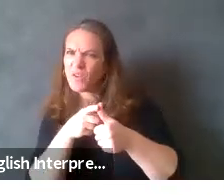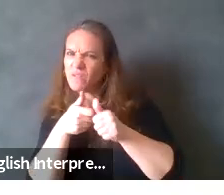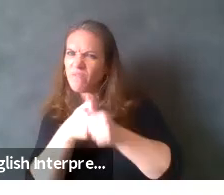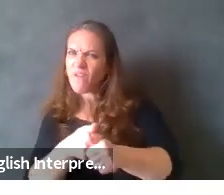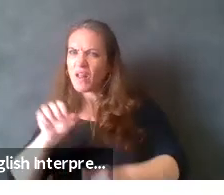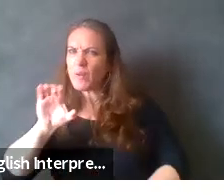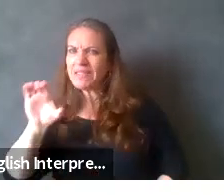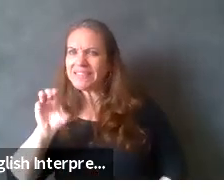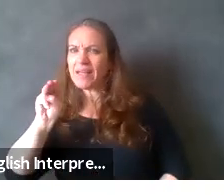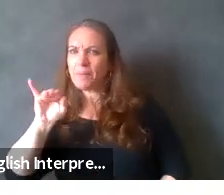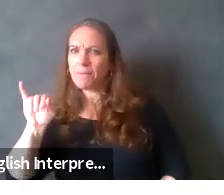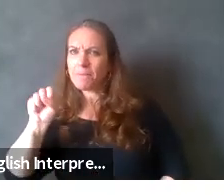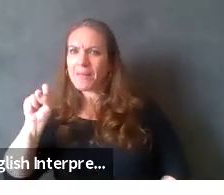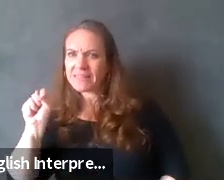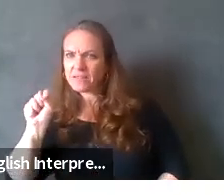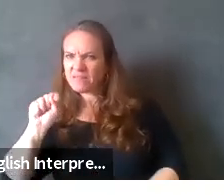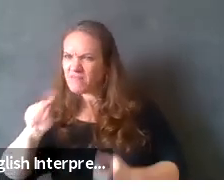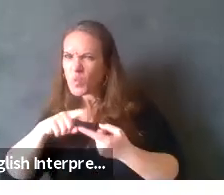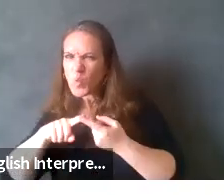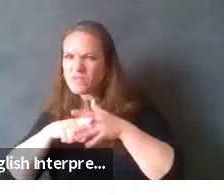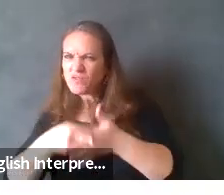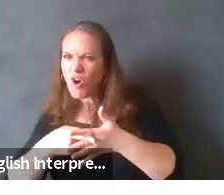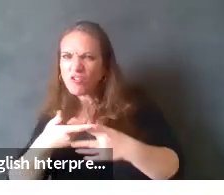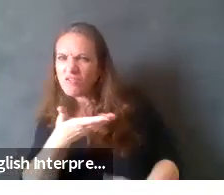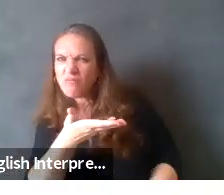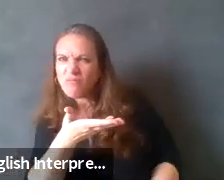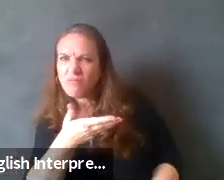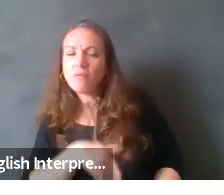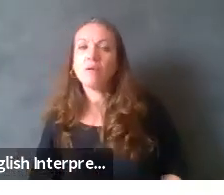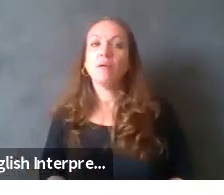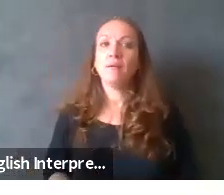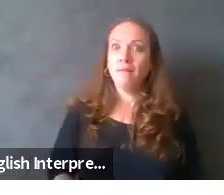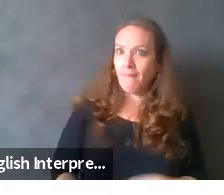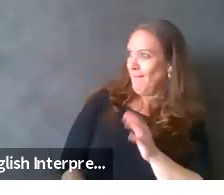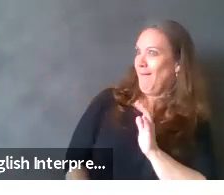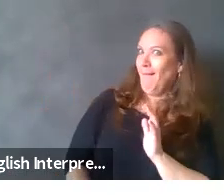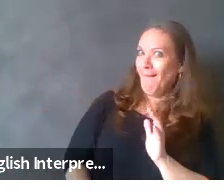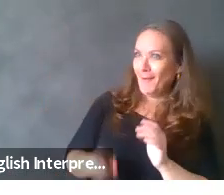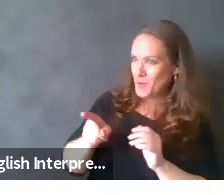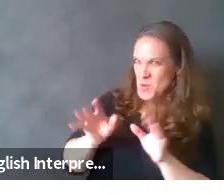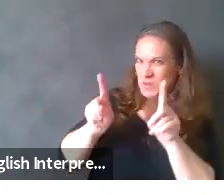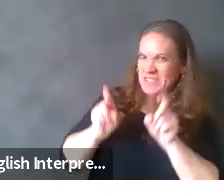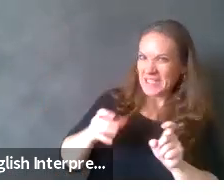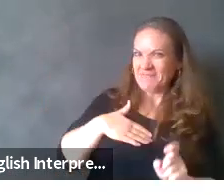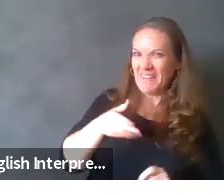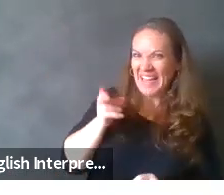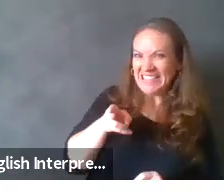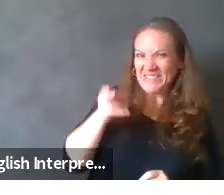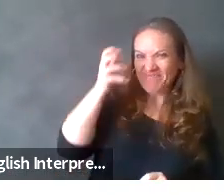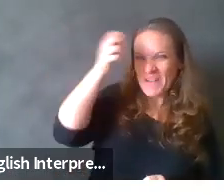of its screening for the shelter settings? Oh my, you're really going to test my memory on that, aren't you?